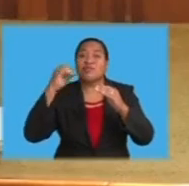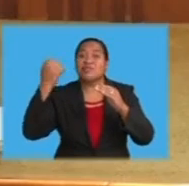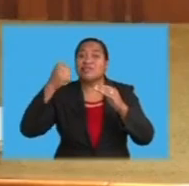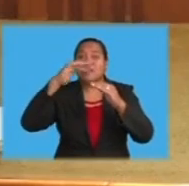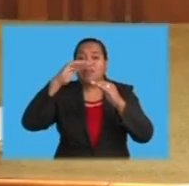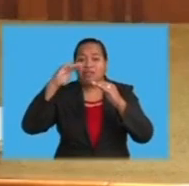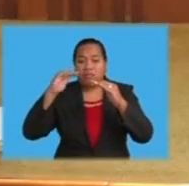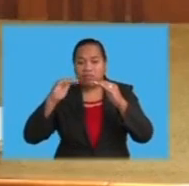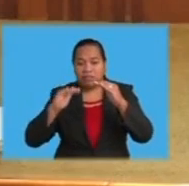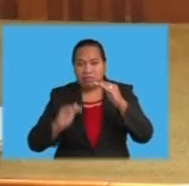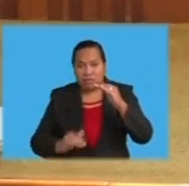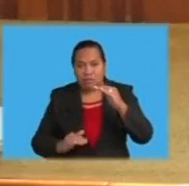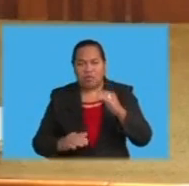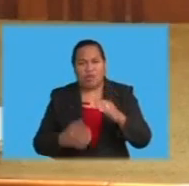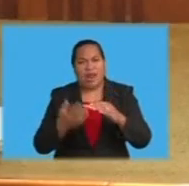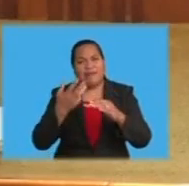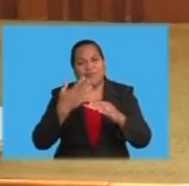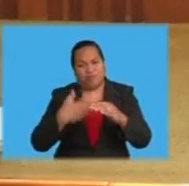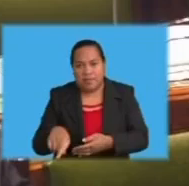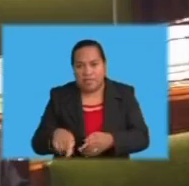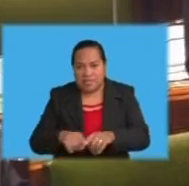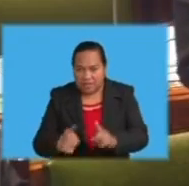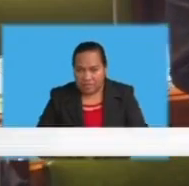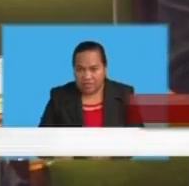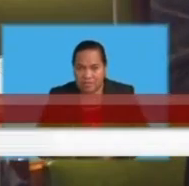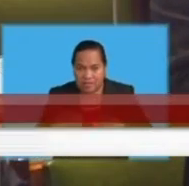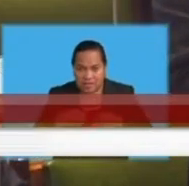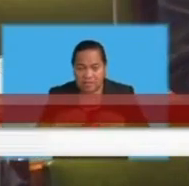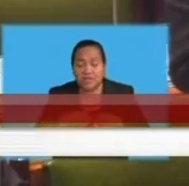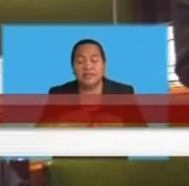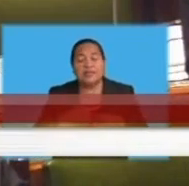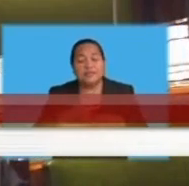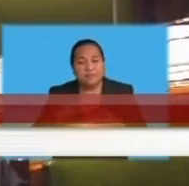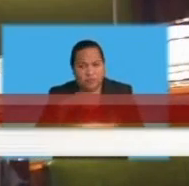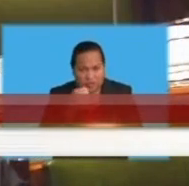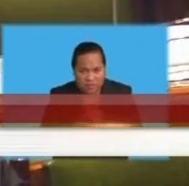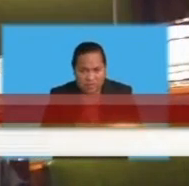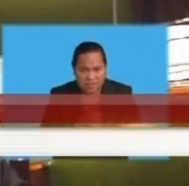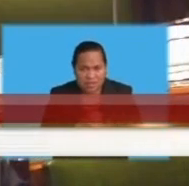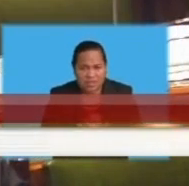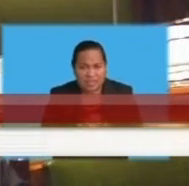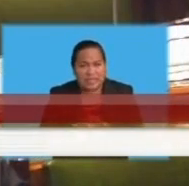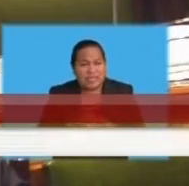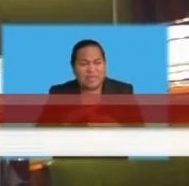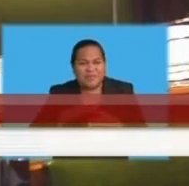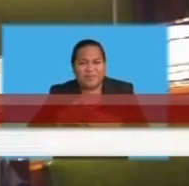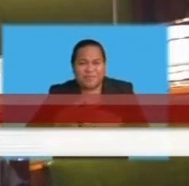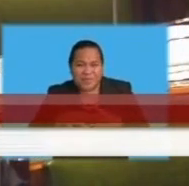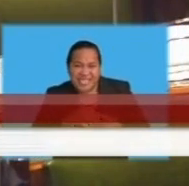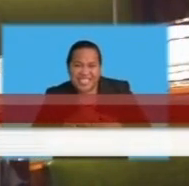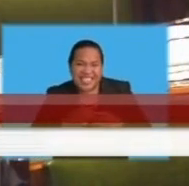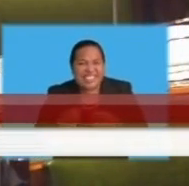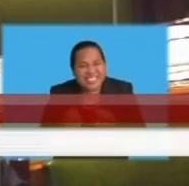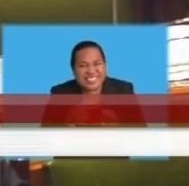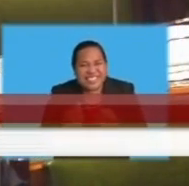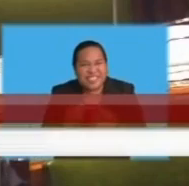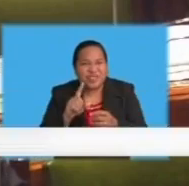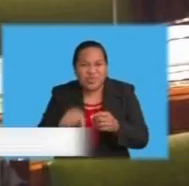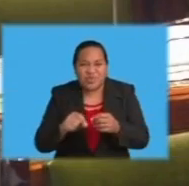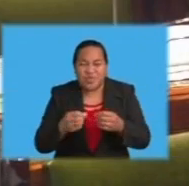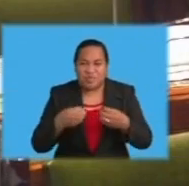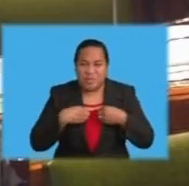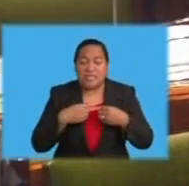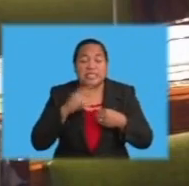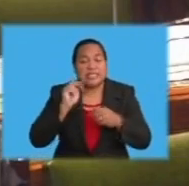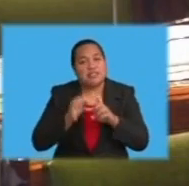2016, from 97 to 101. No doubt that the ease of doing business overall needs to be improved.